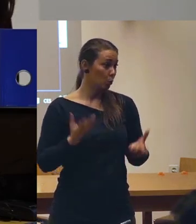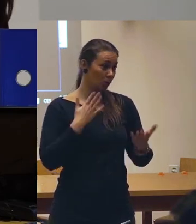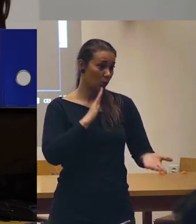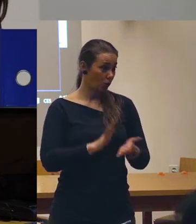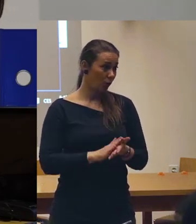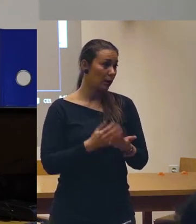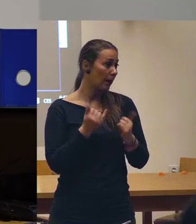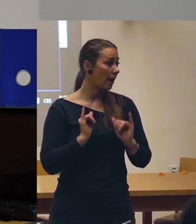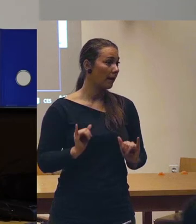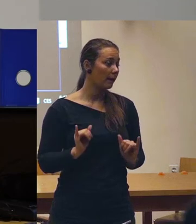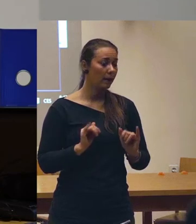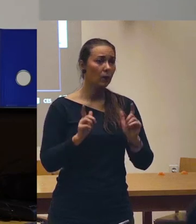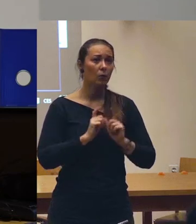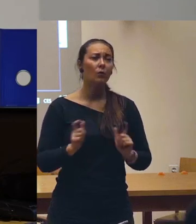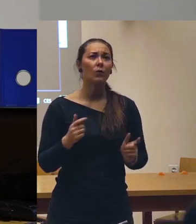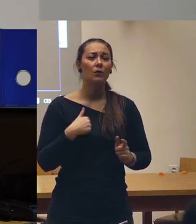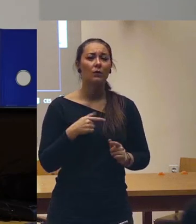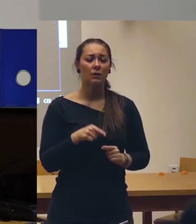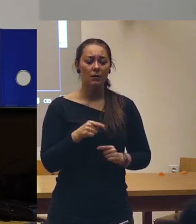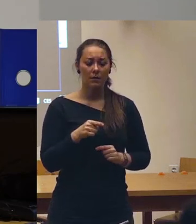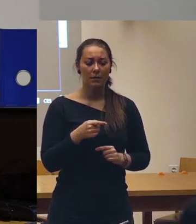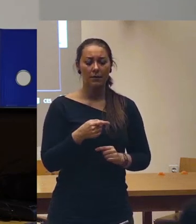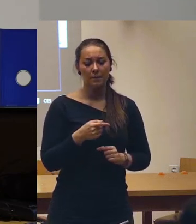this level that we put